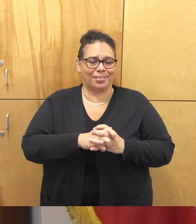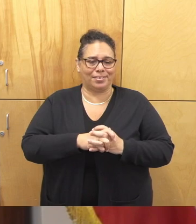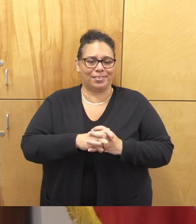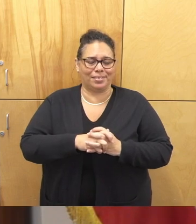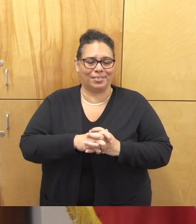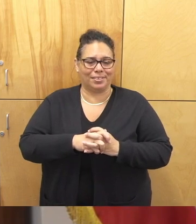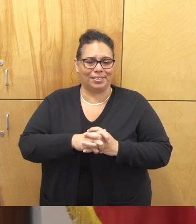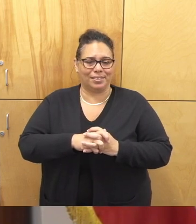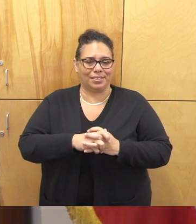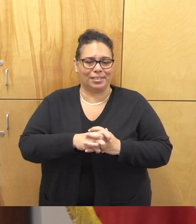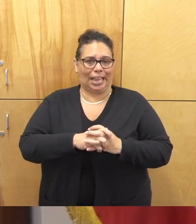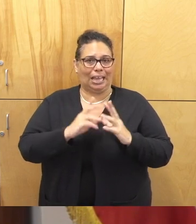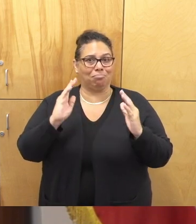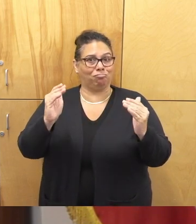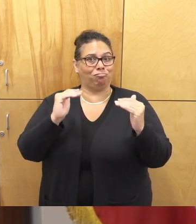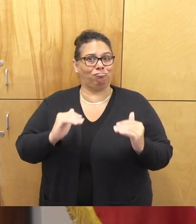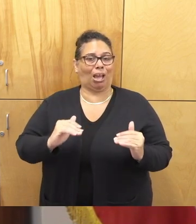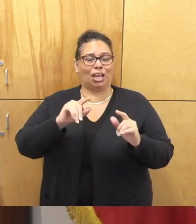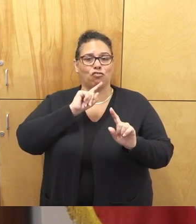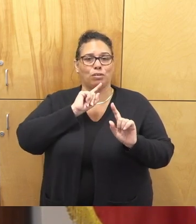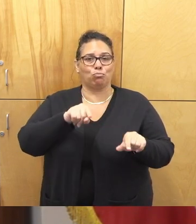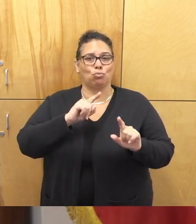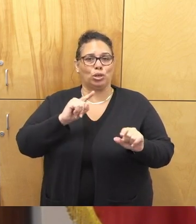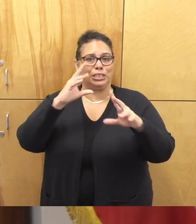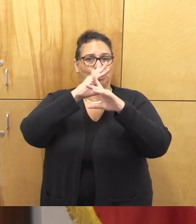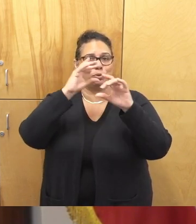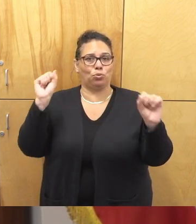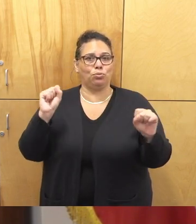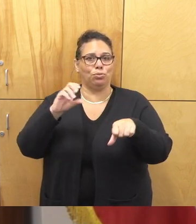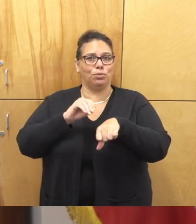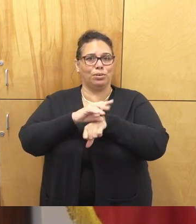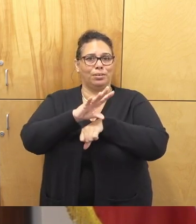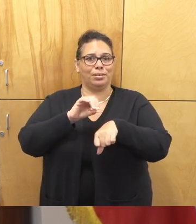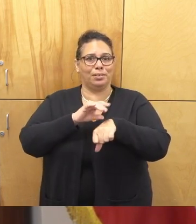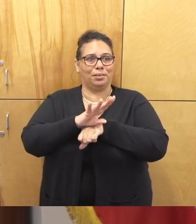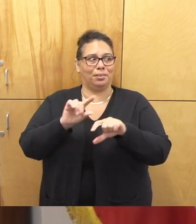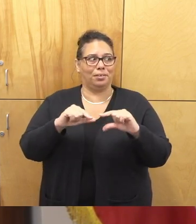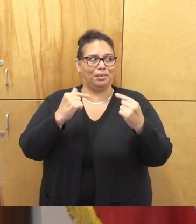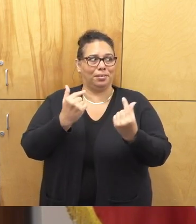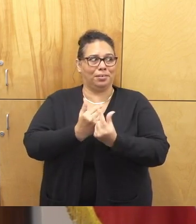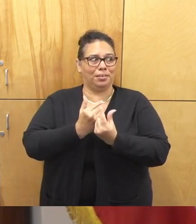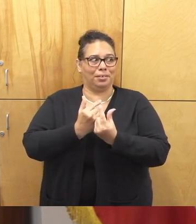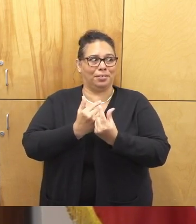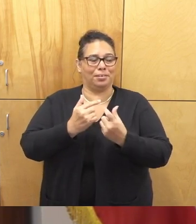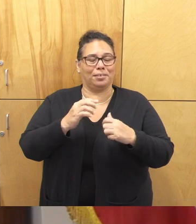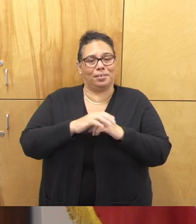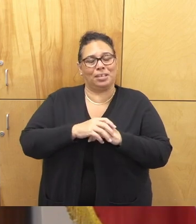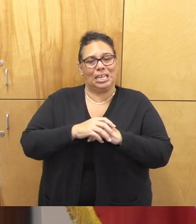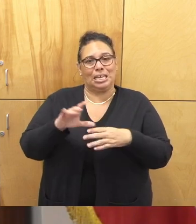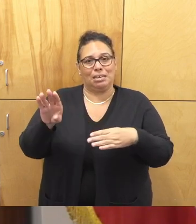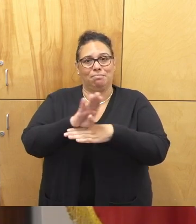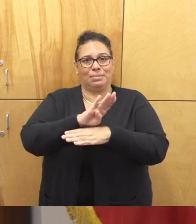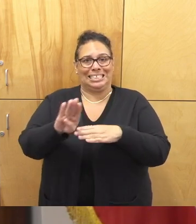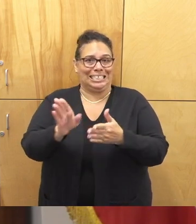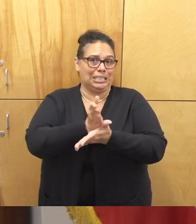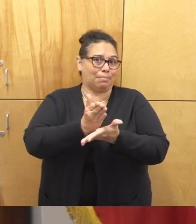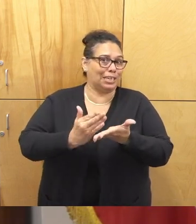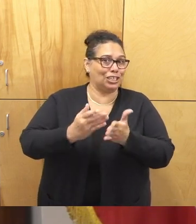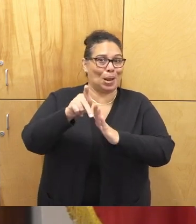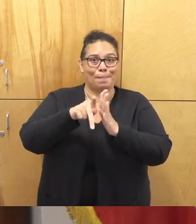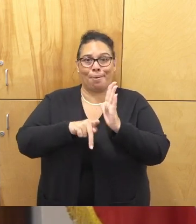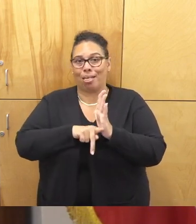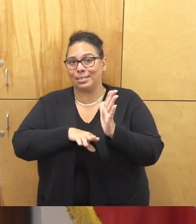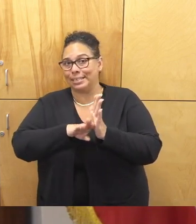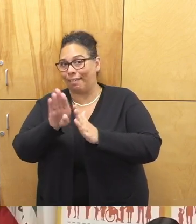Next on the agenda, we have reports on superintendent advisory groups. We'll start with the business, budget, and policy